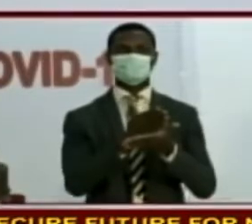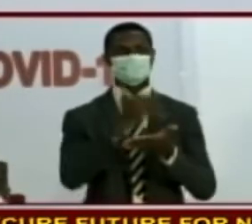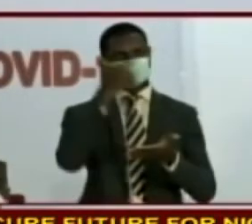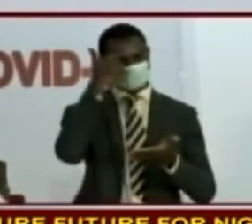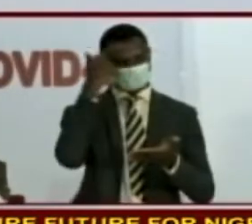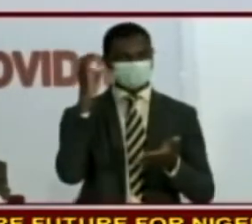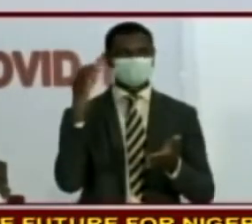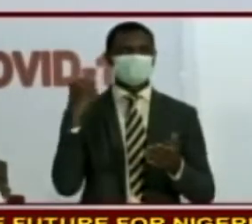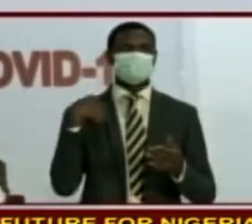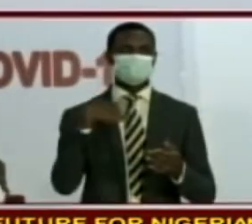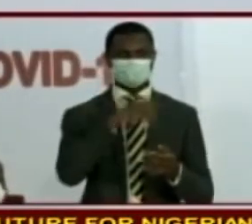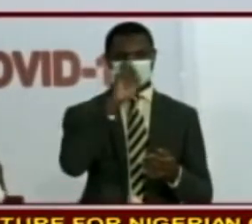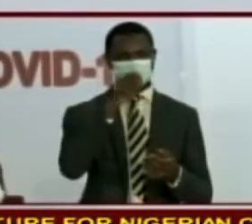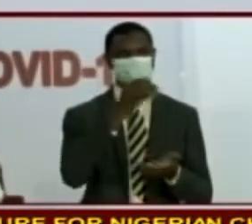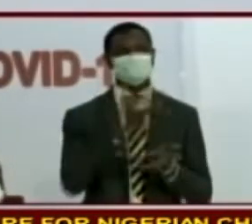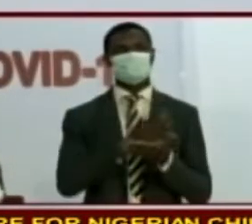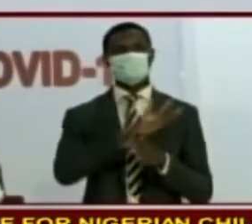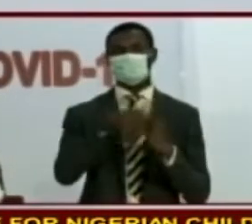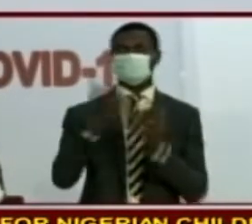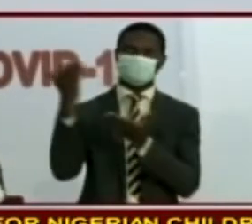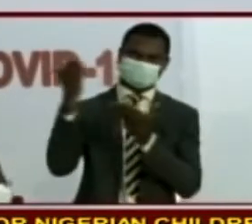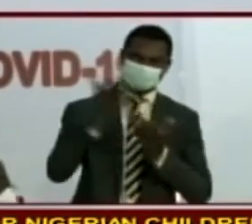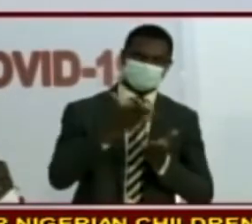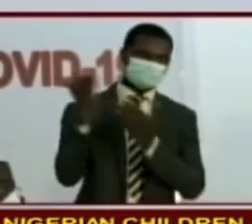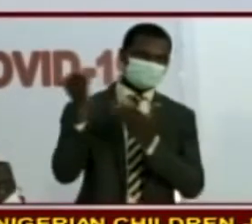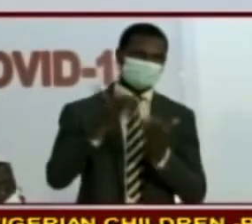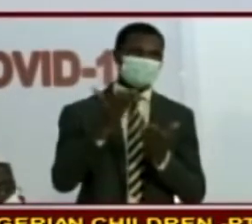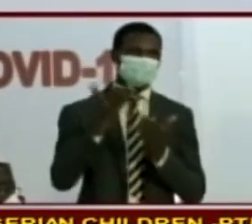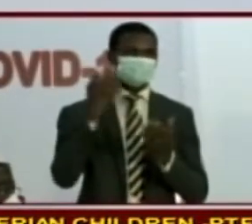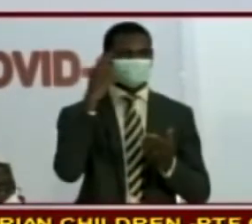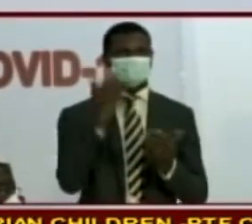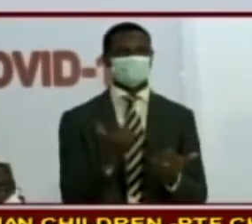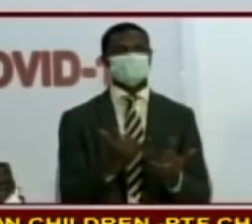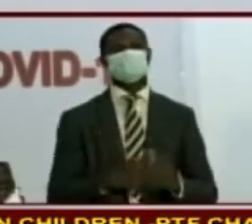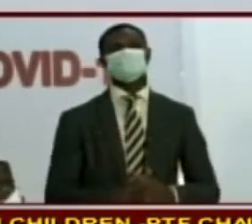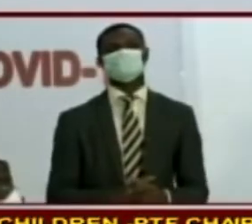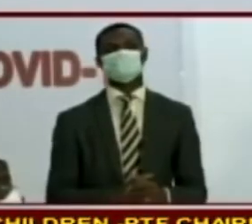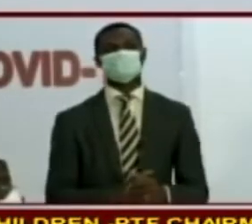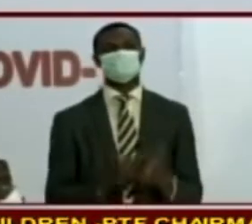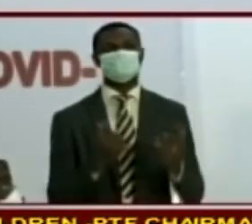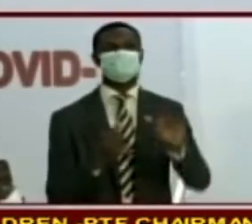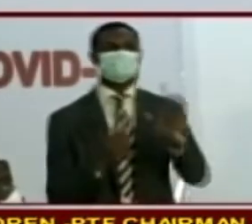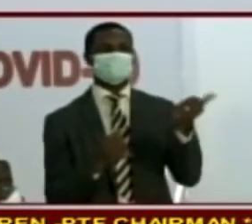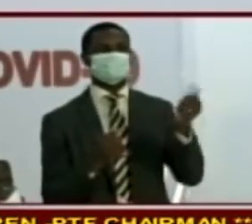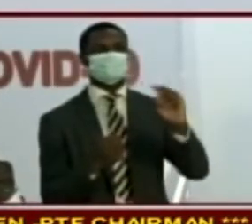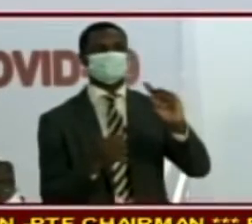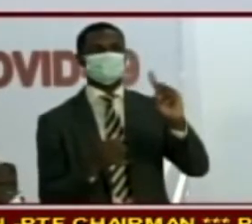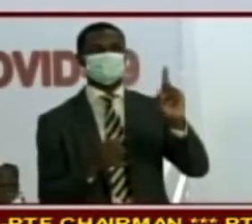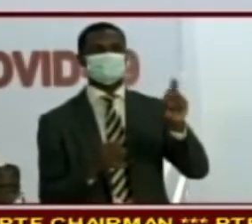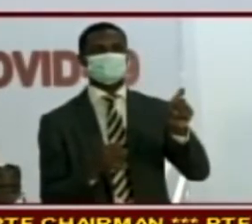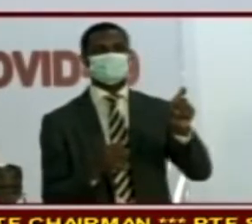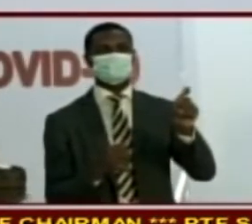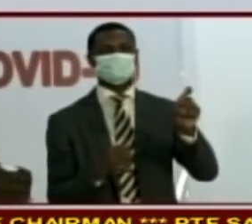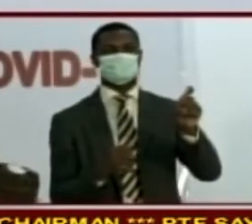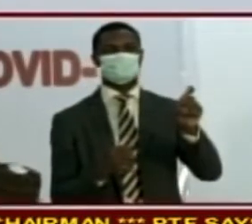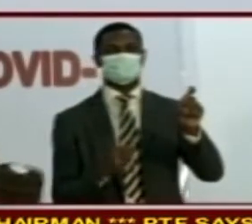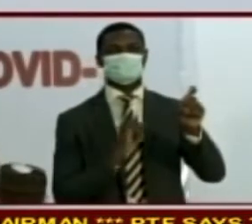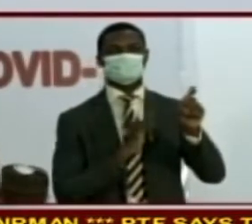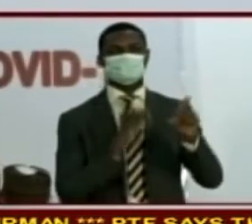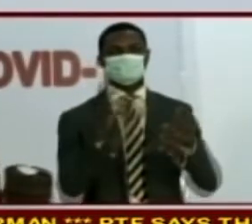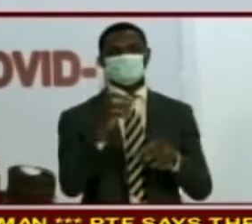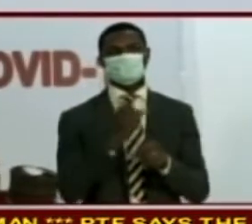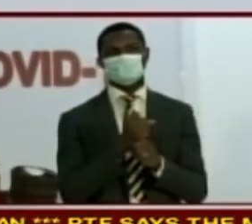all evacuations until the new policy comes into place. Now, the other questions that I received